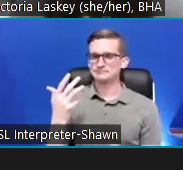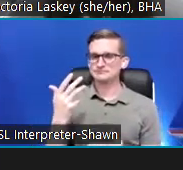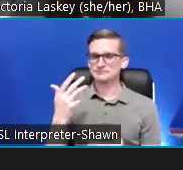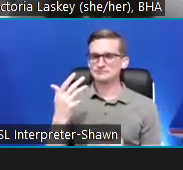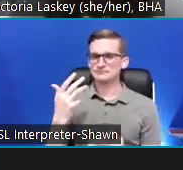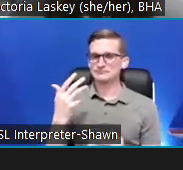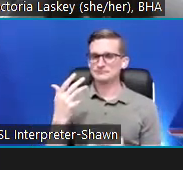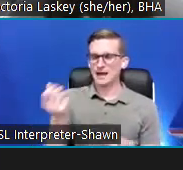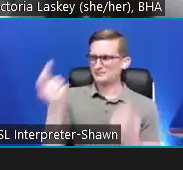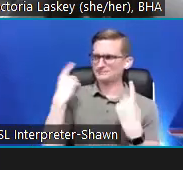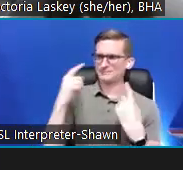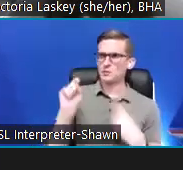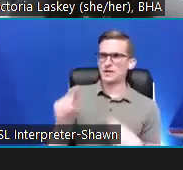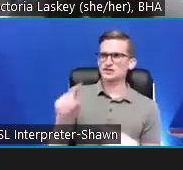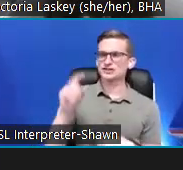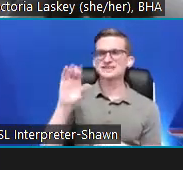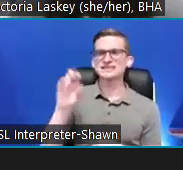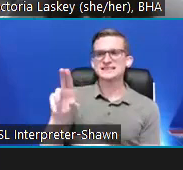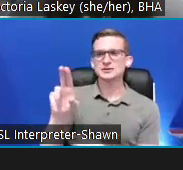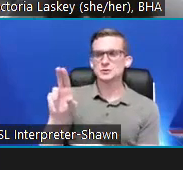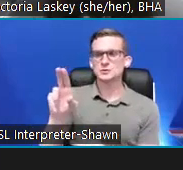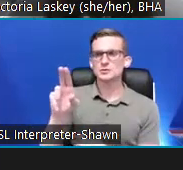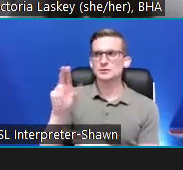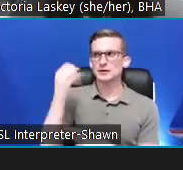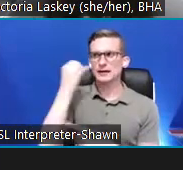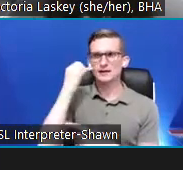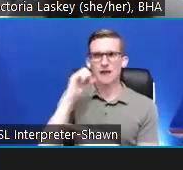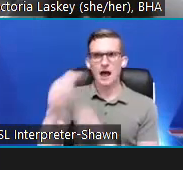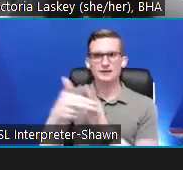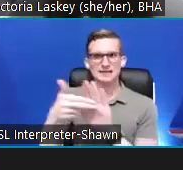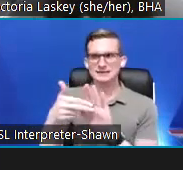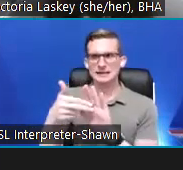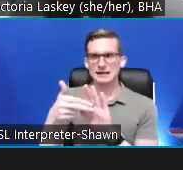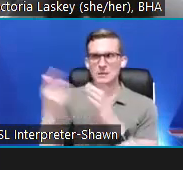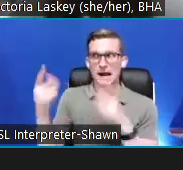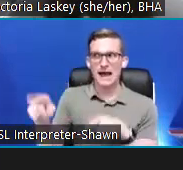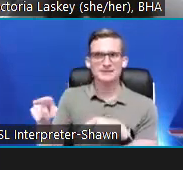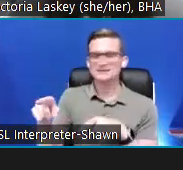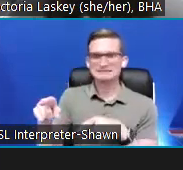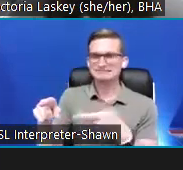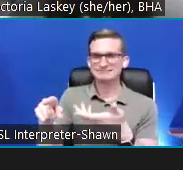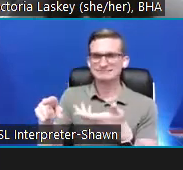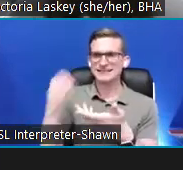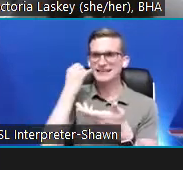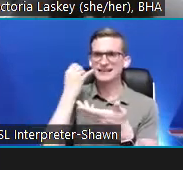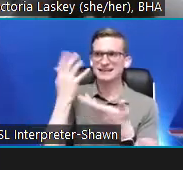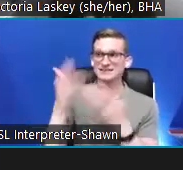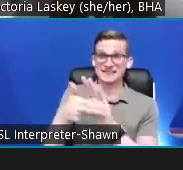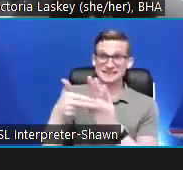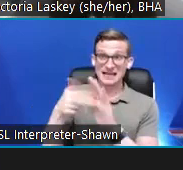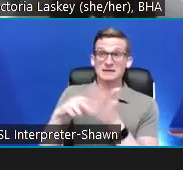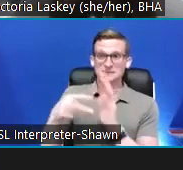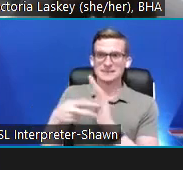with the CSU if it's not designated. But in order to be designated, they have to be an ATU or a community